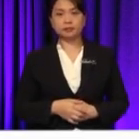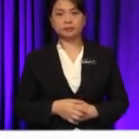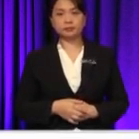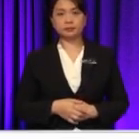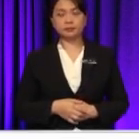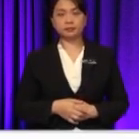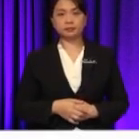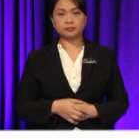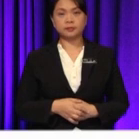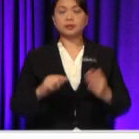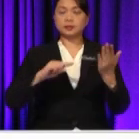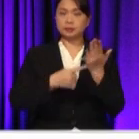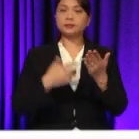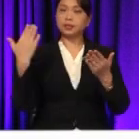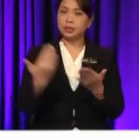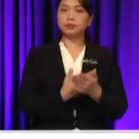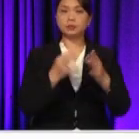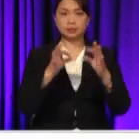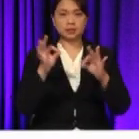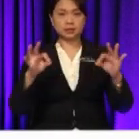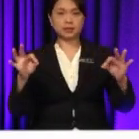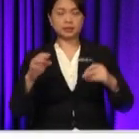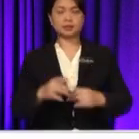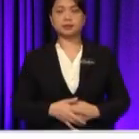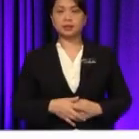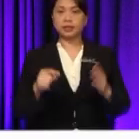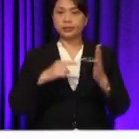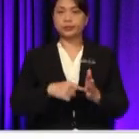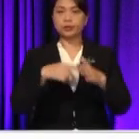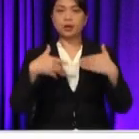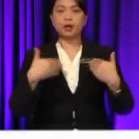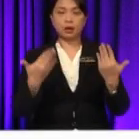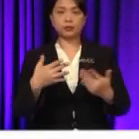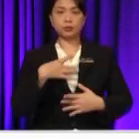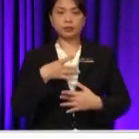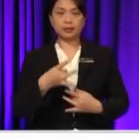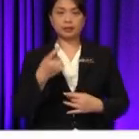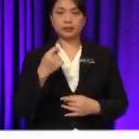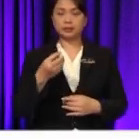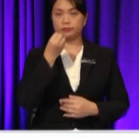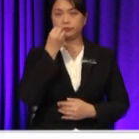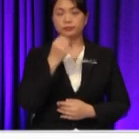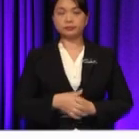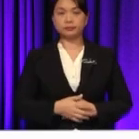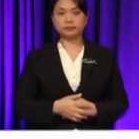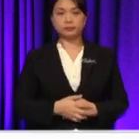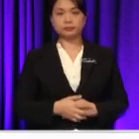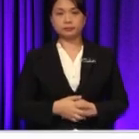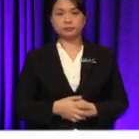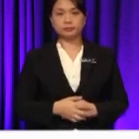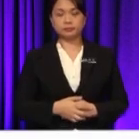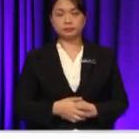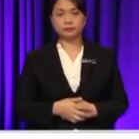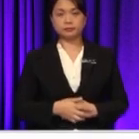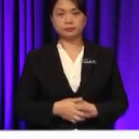a new sentence. She knows exactly how I like my food. I should be written in capitalization. Hence,